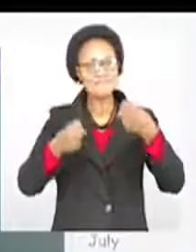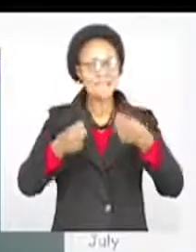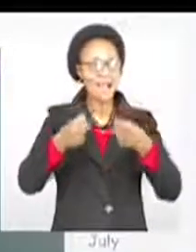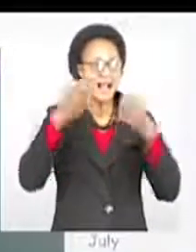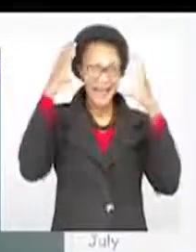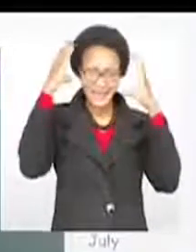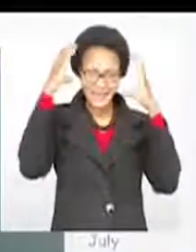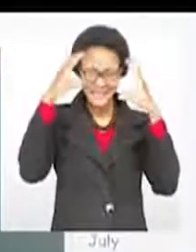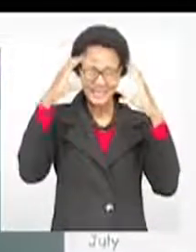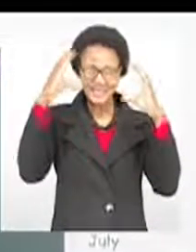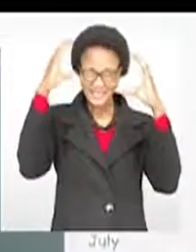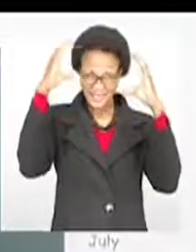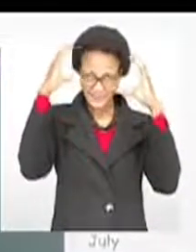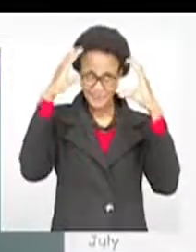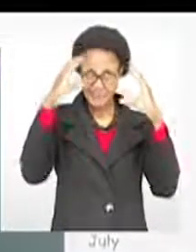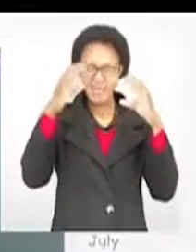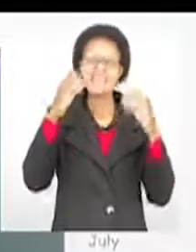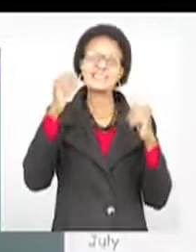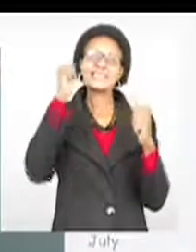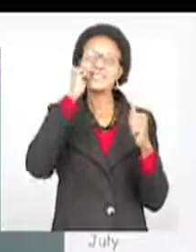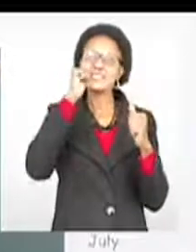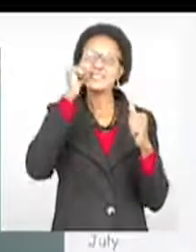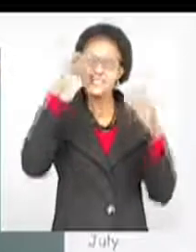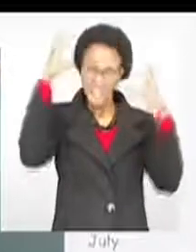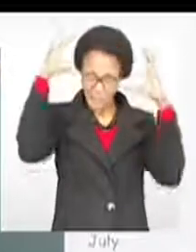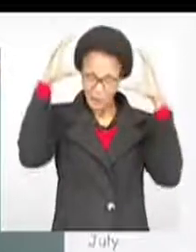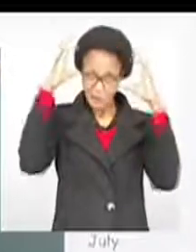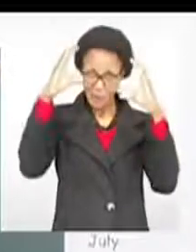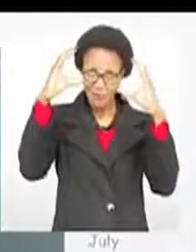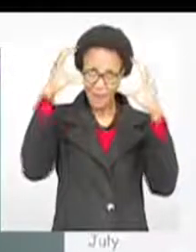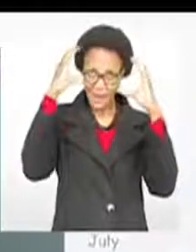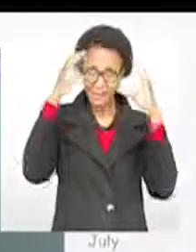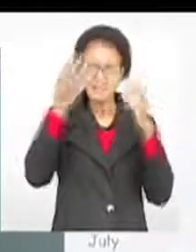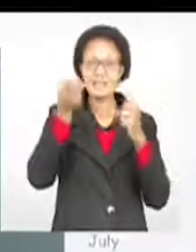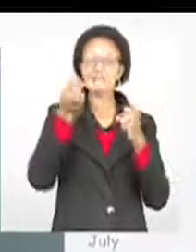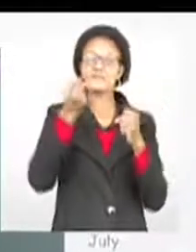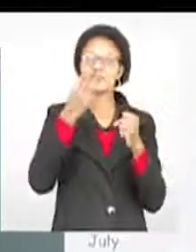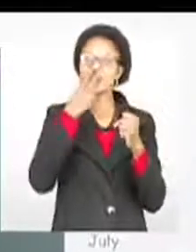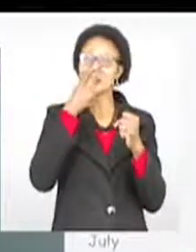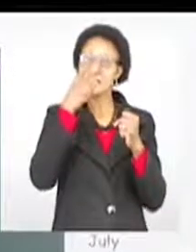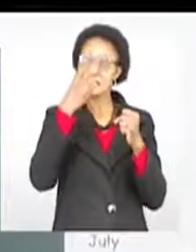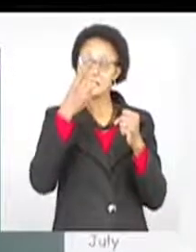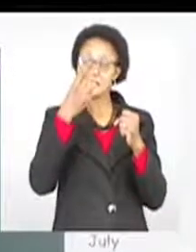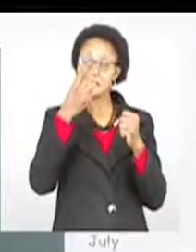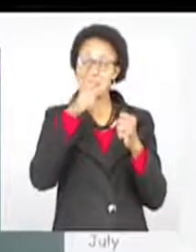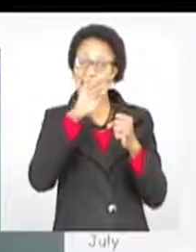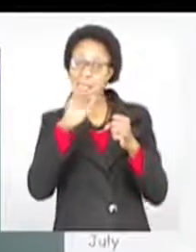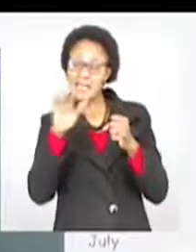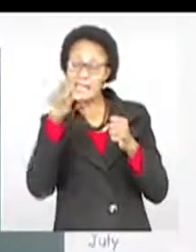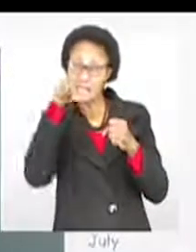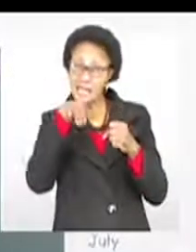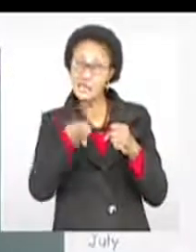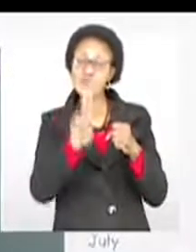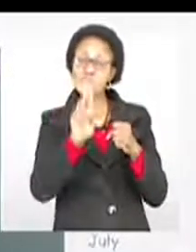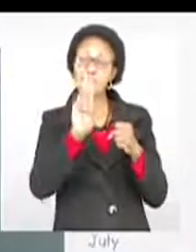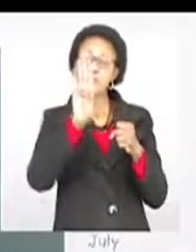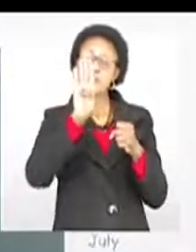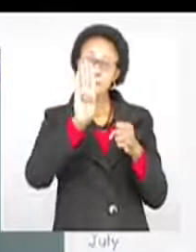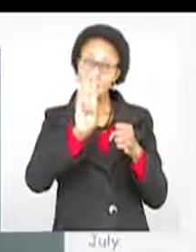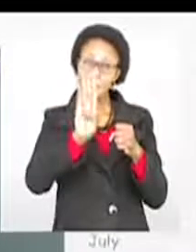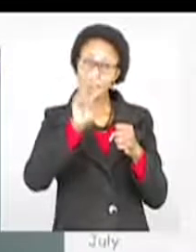have a nice yellow bus and it has our letter U in it. And we say it as